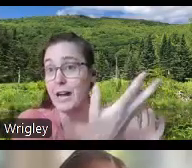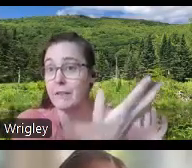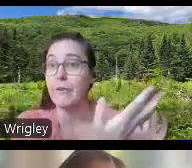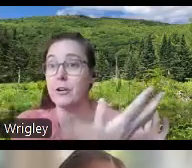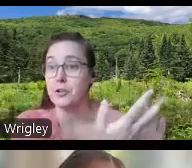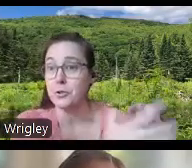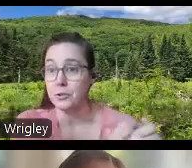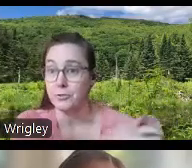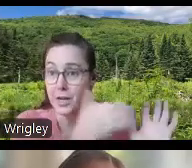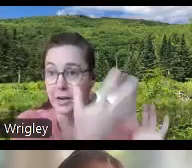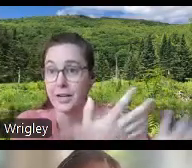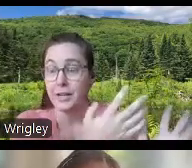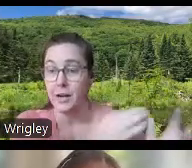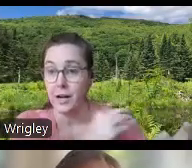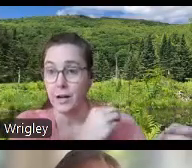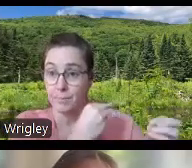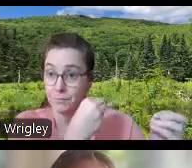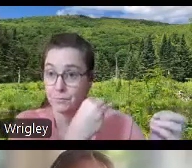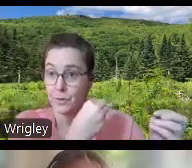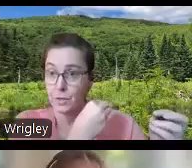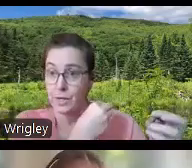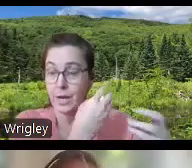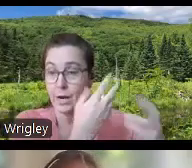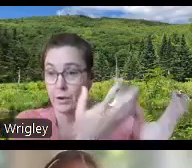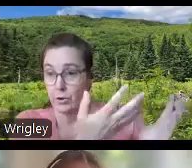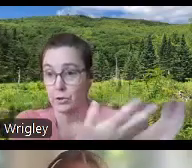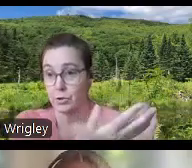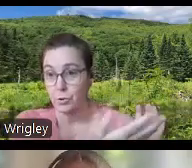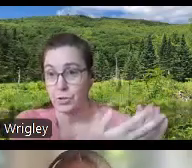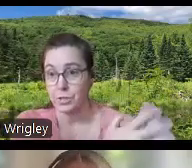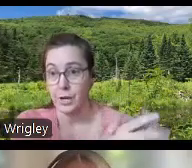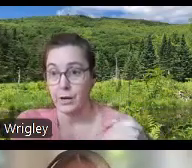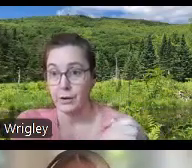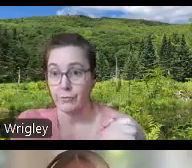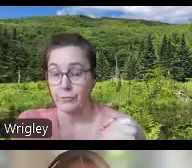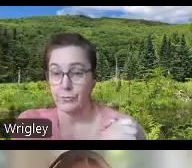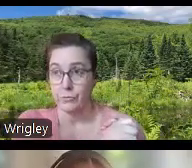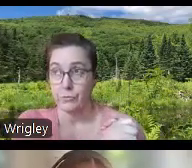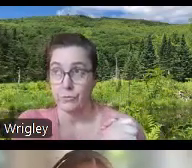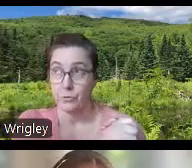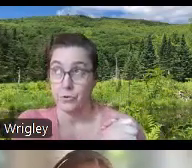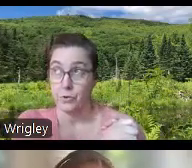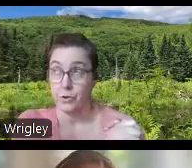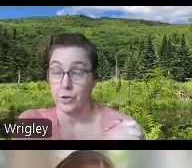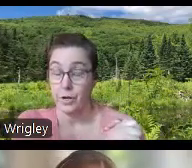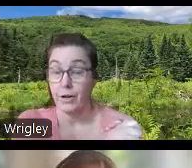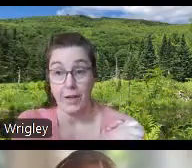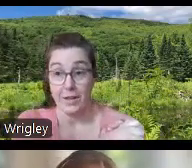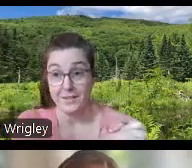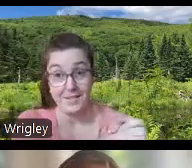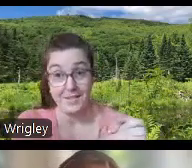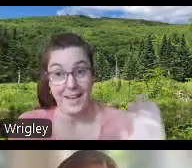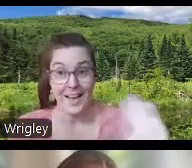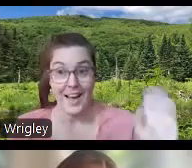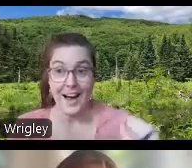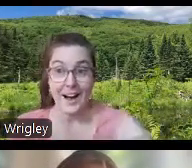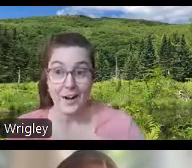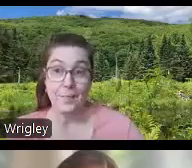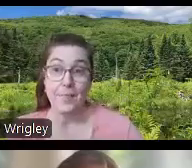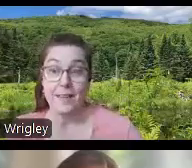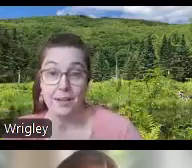these things outside of our control, flooding, and other sorts of